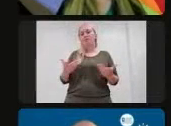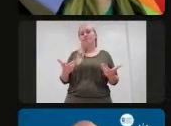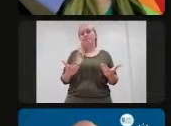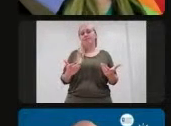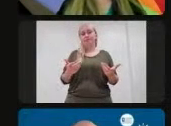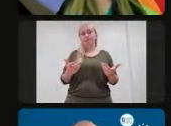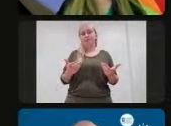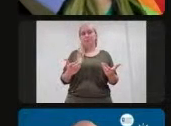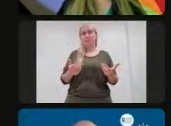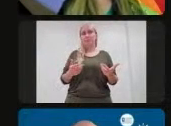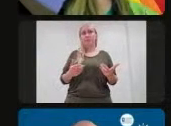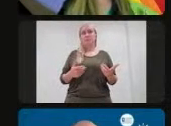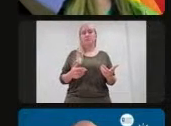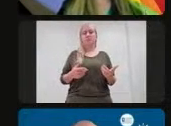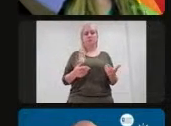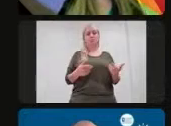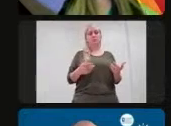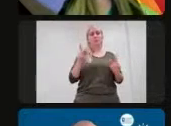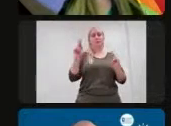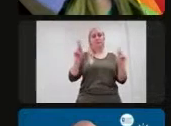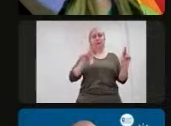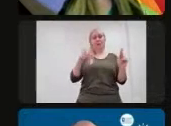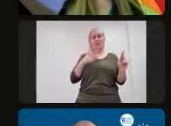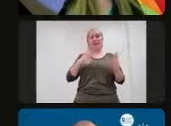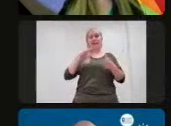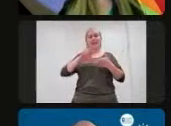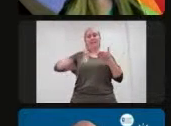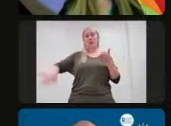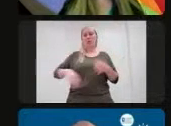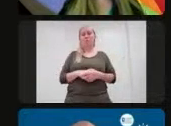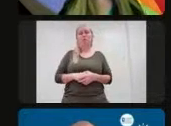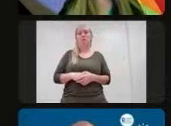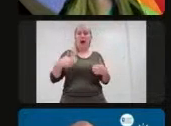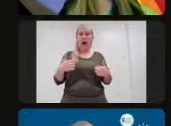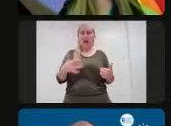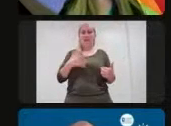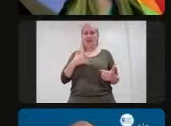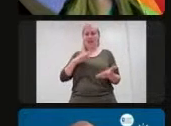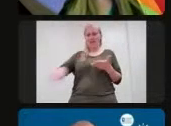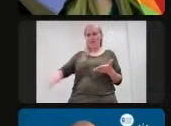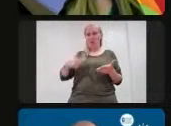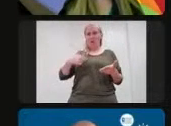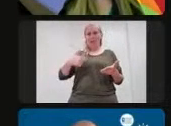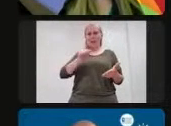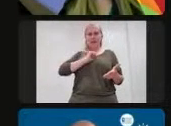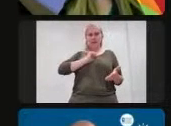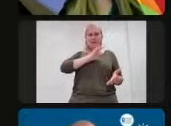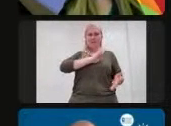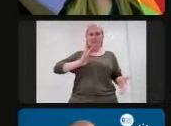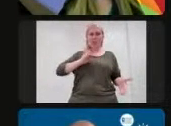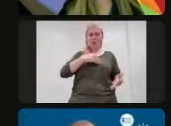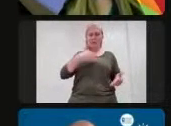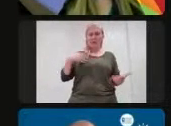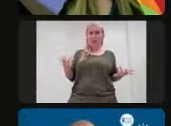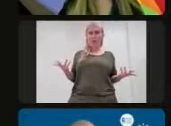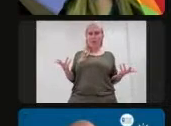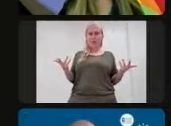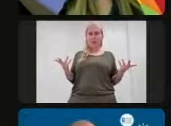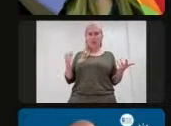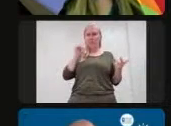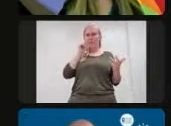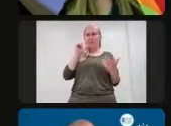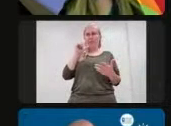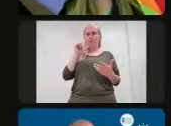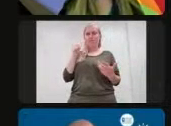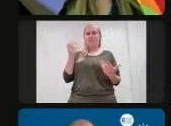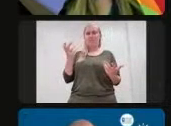to be honest, people are feeling left out. I feel left out as a board member. I mean, I'm not in any committee for the matter of fact. I'm not